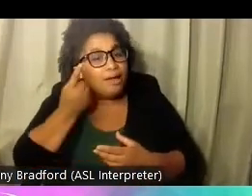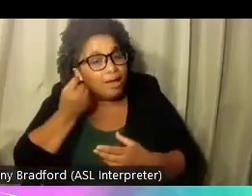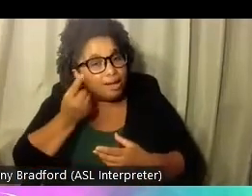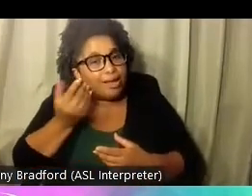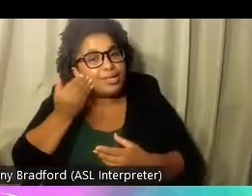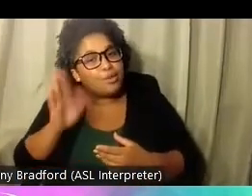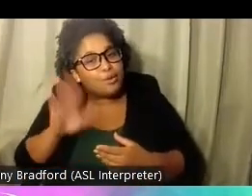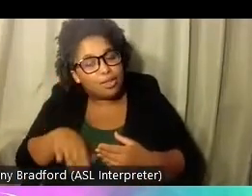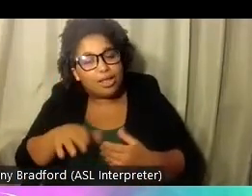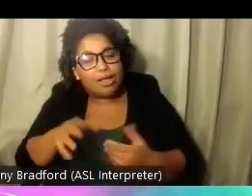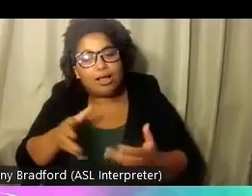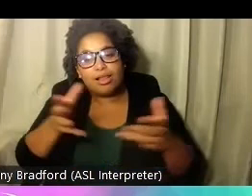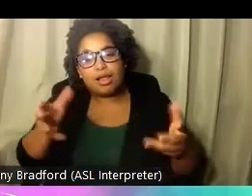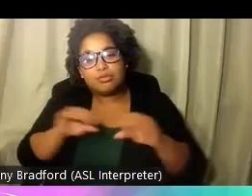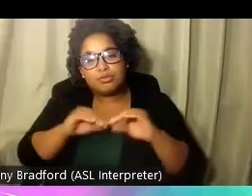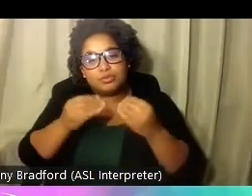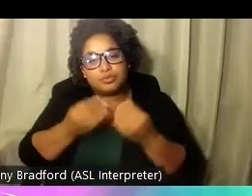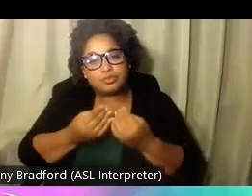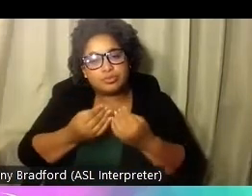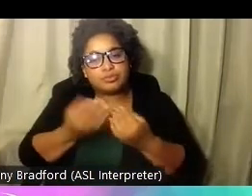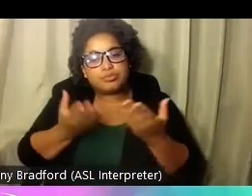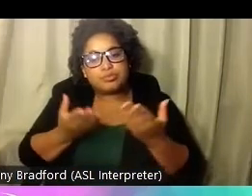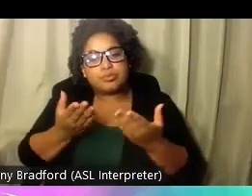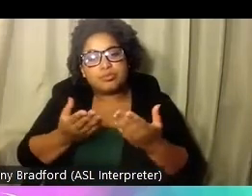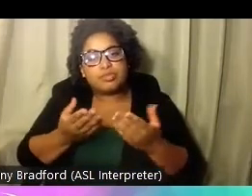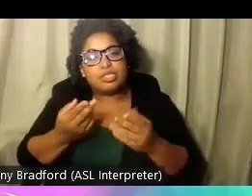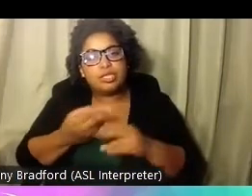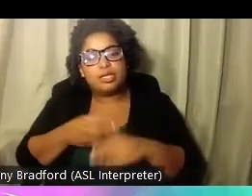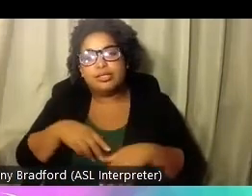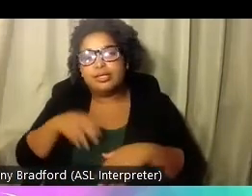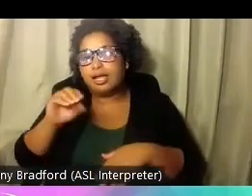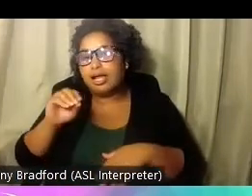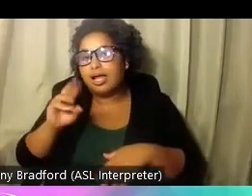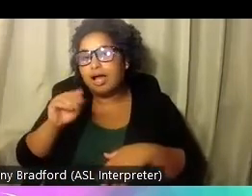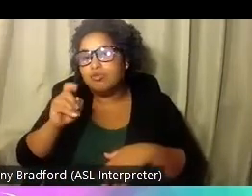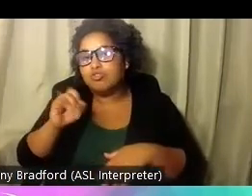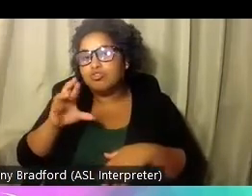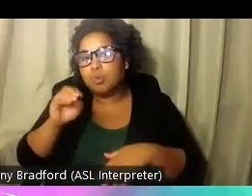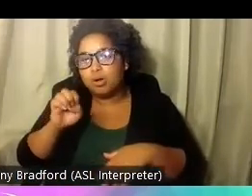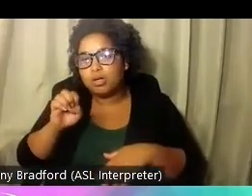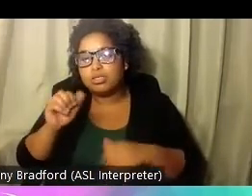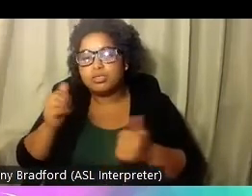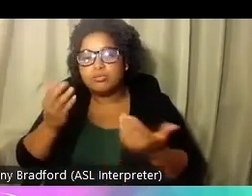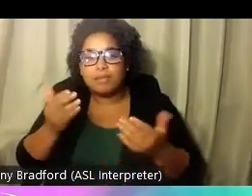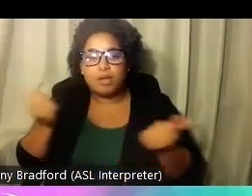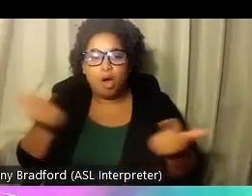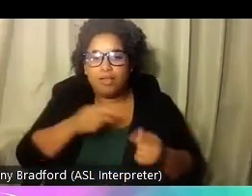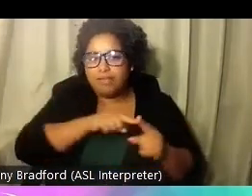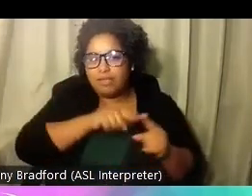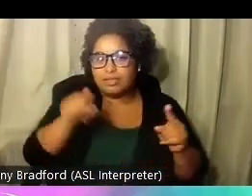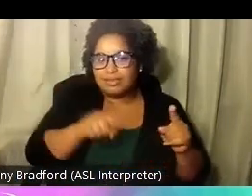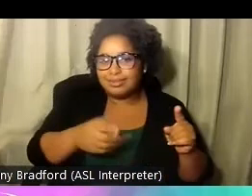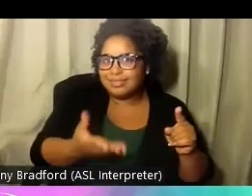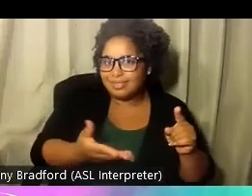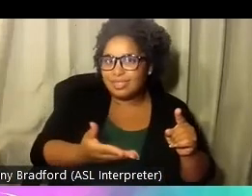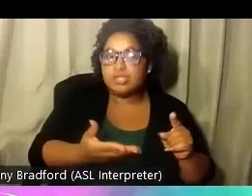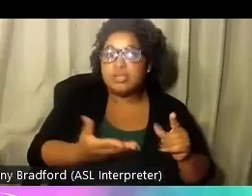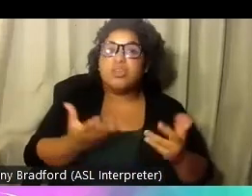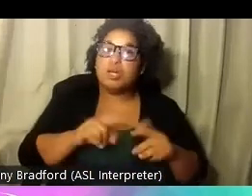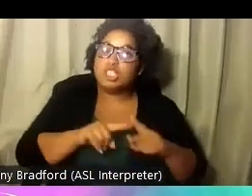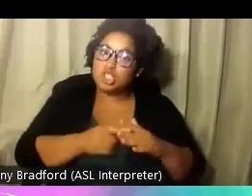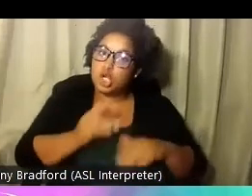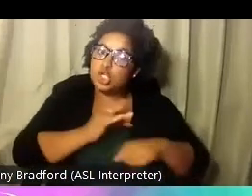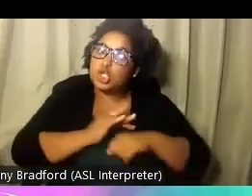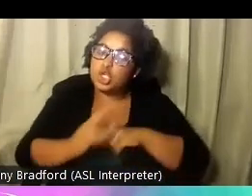know that a lot of organizations may outsource some or even all of these functions. And so you'll want to start early